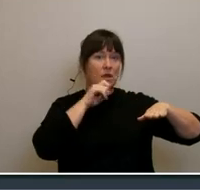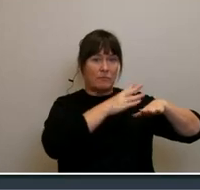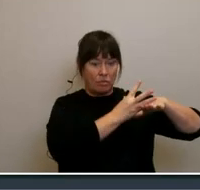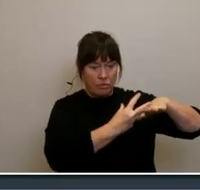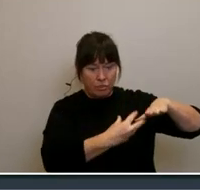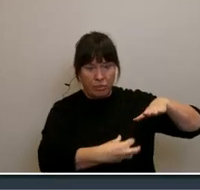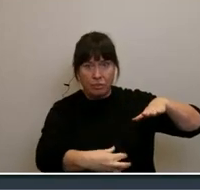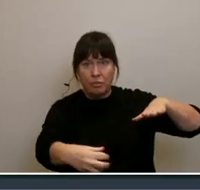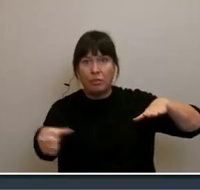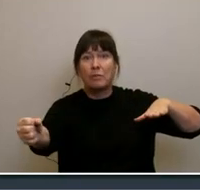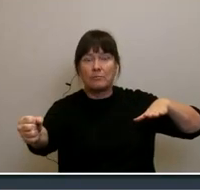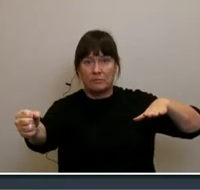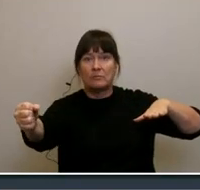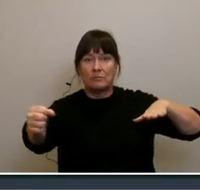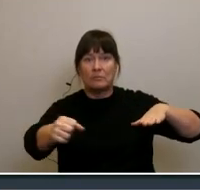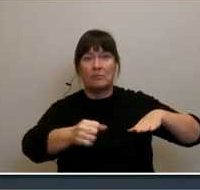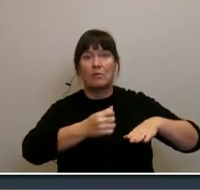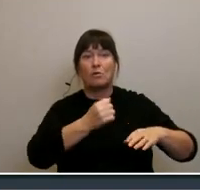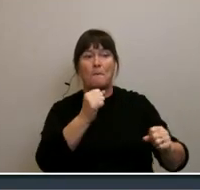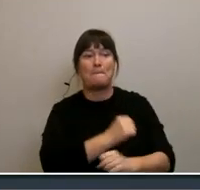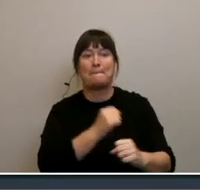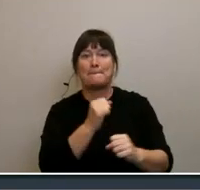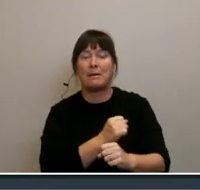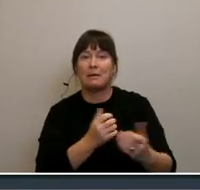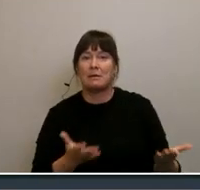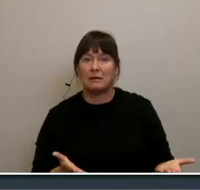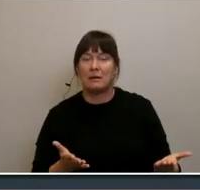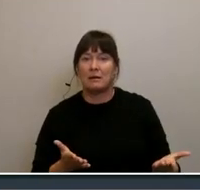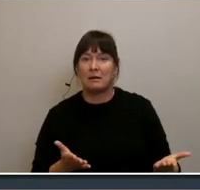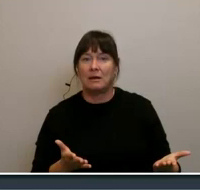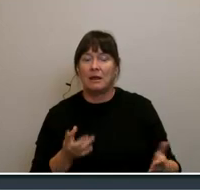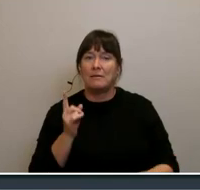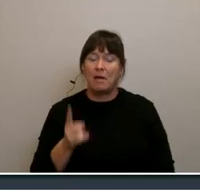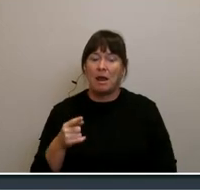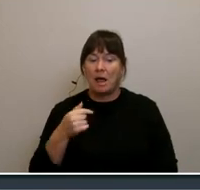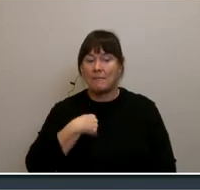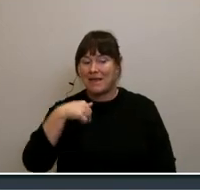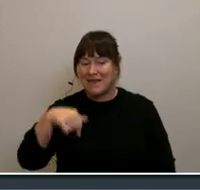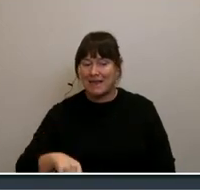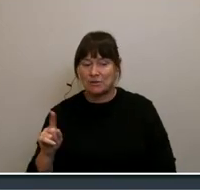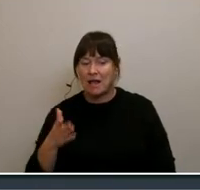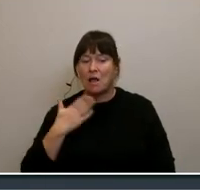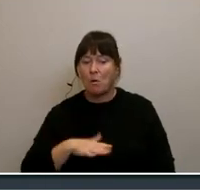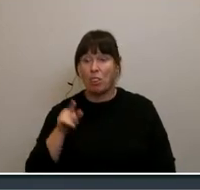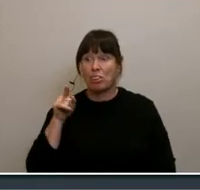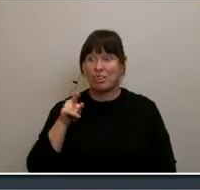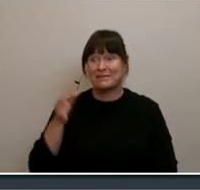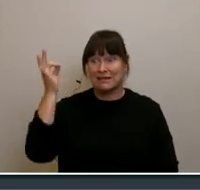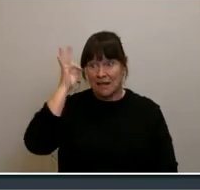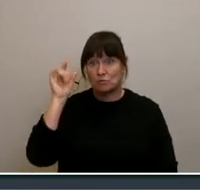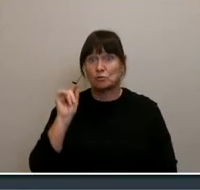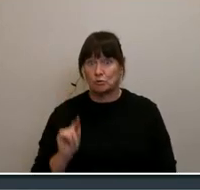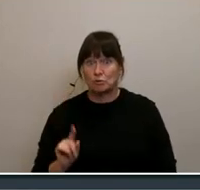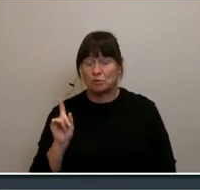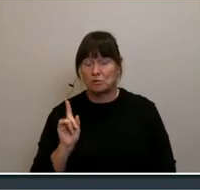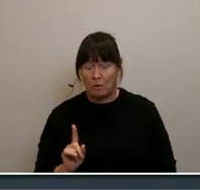protect half a dozen houses up there. But my point today is that what I'd like to see this council do as part